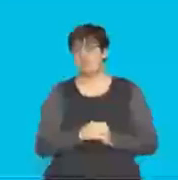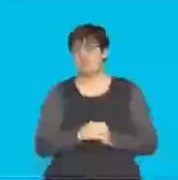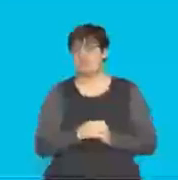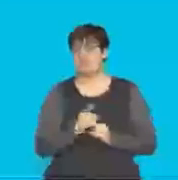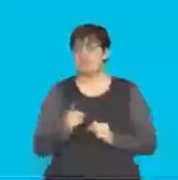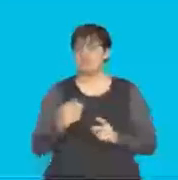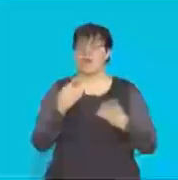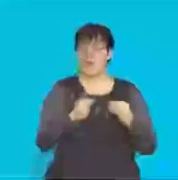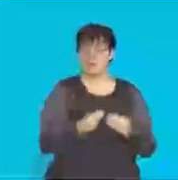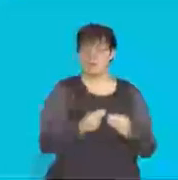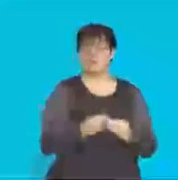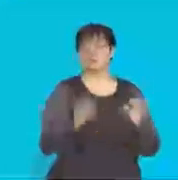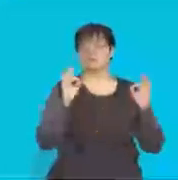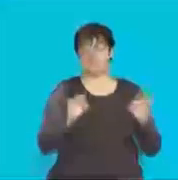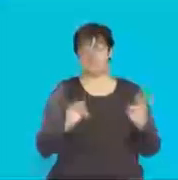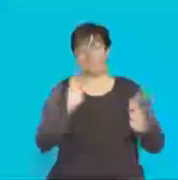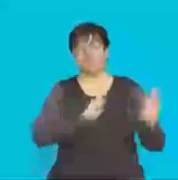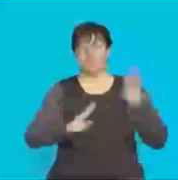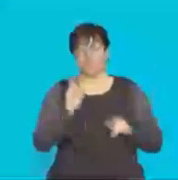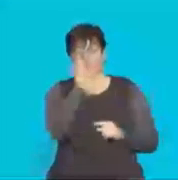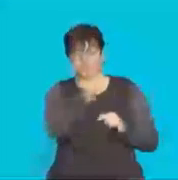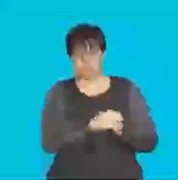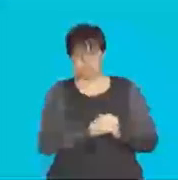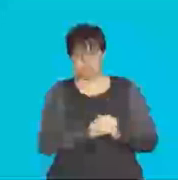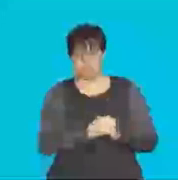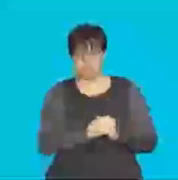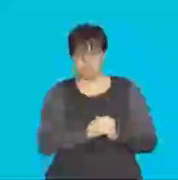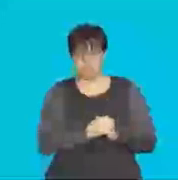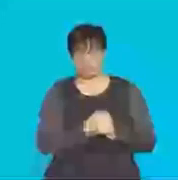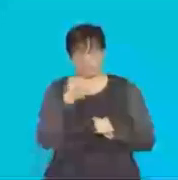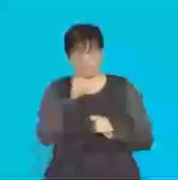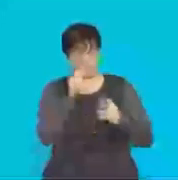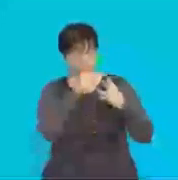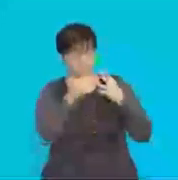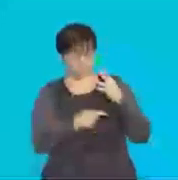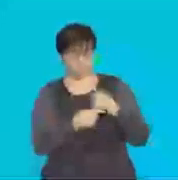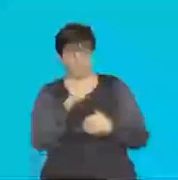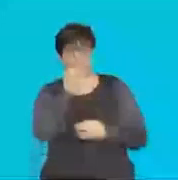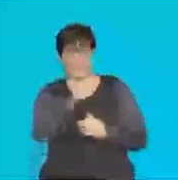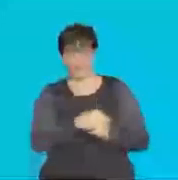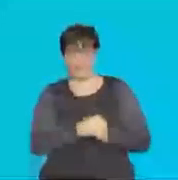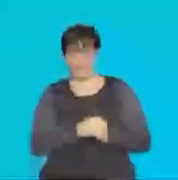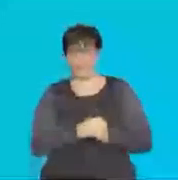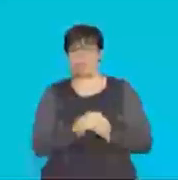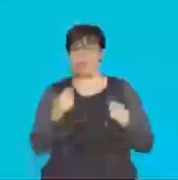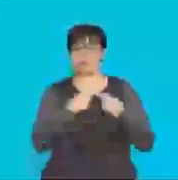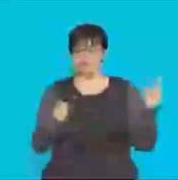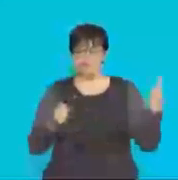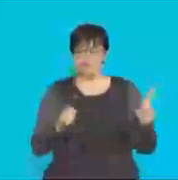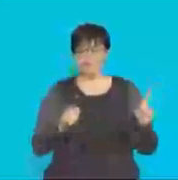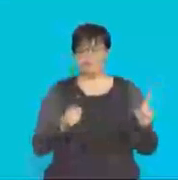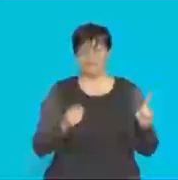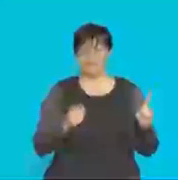see. So we've got to provide the correct biological term for the following. A,